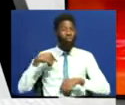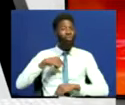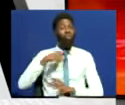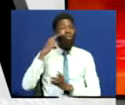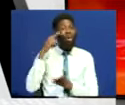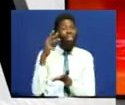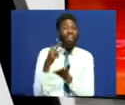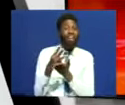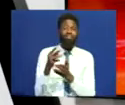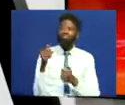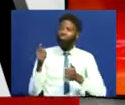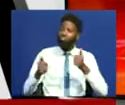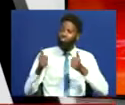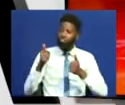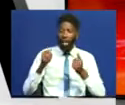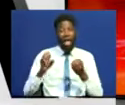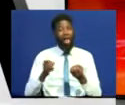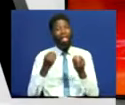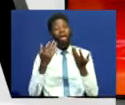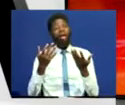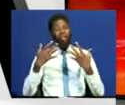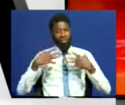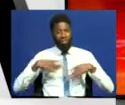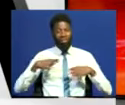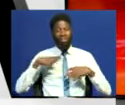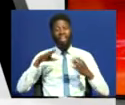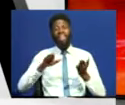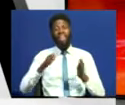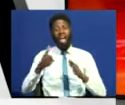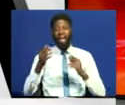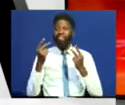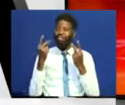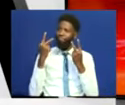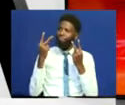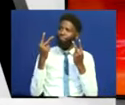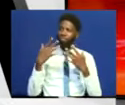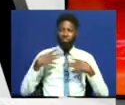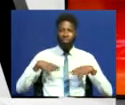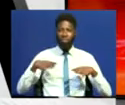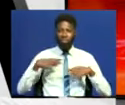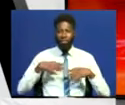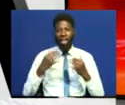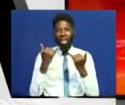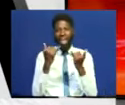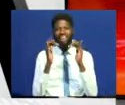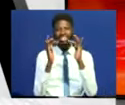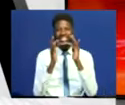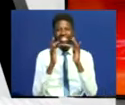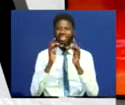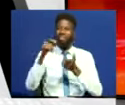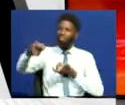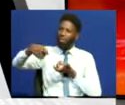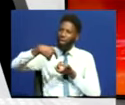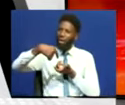regards to the femicide cases that we have witnessed. I can see already reactions being created online, of course, under